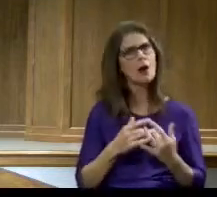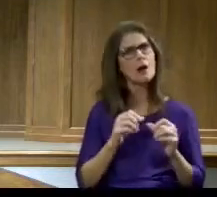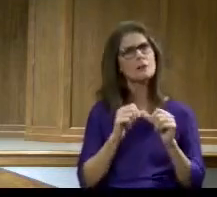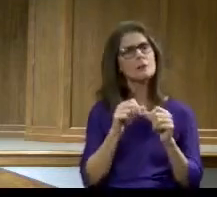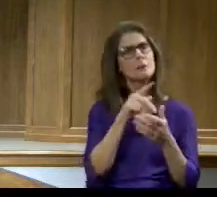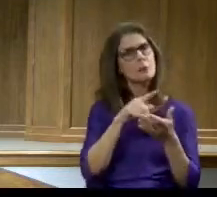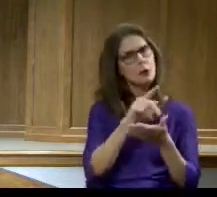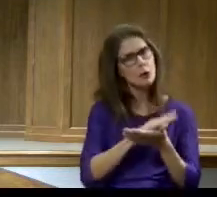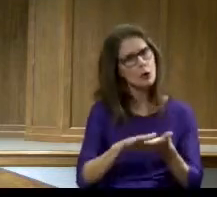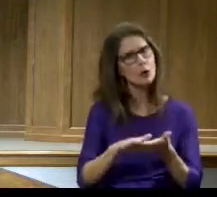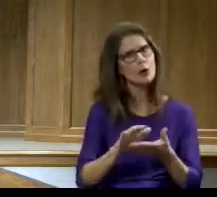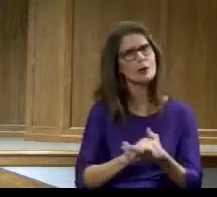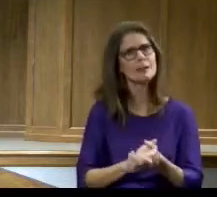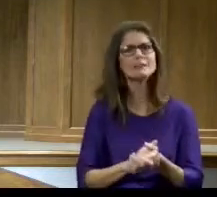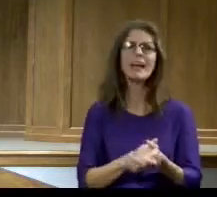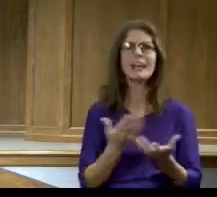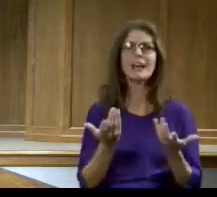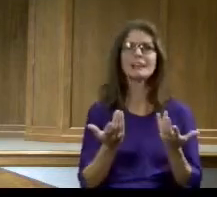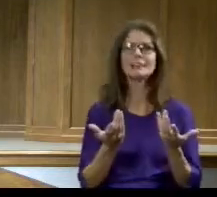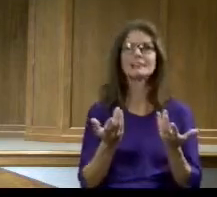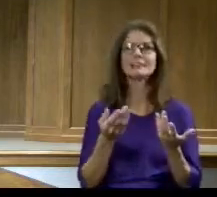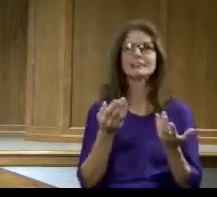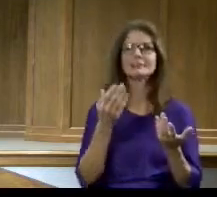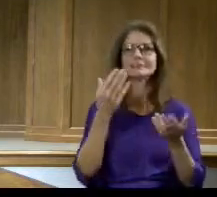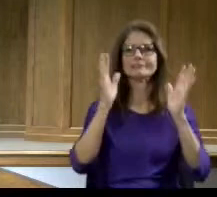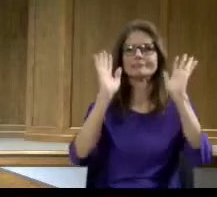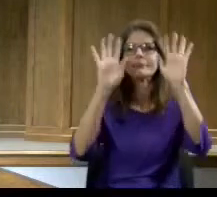we say it, what's the use?